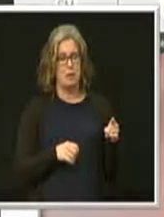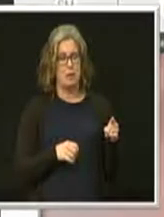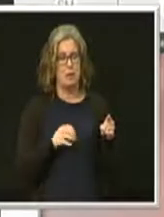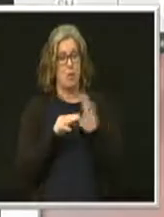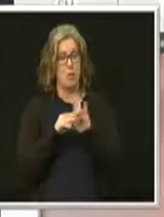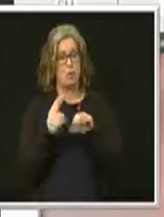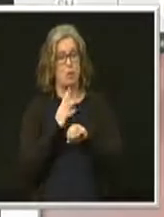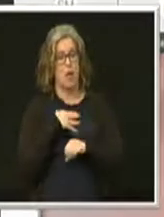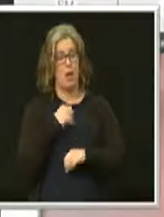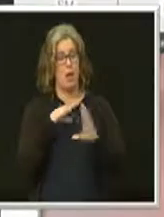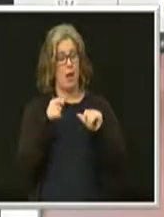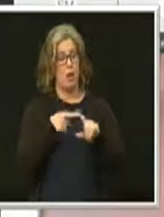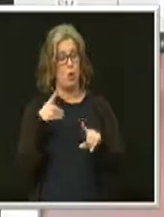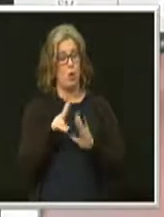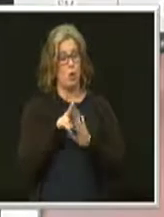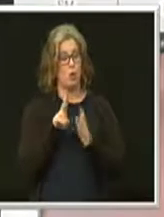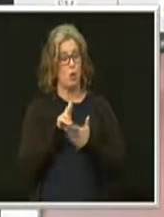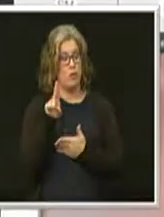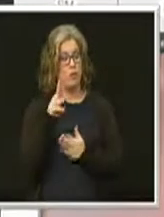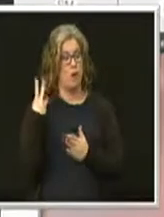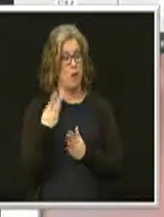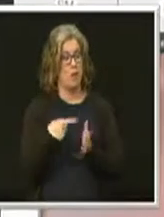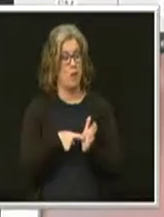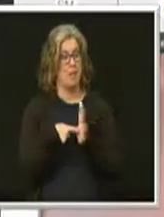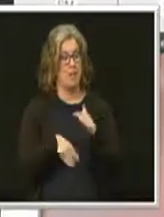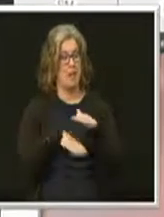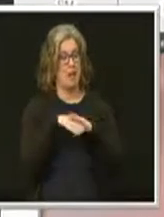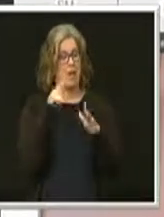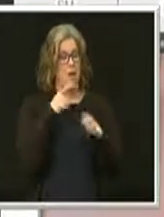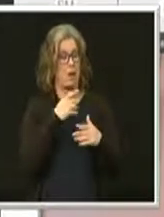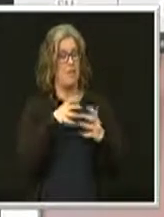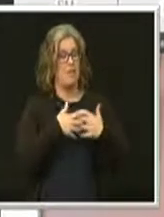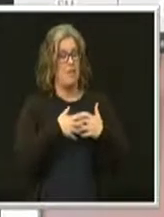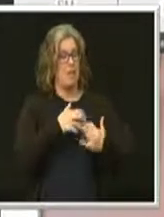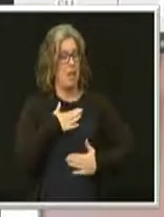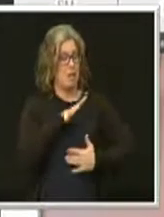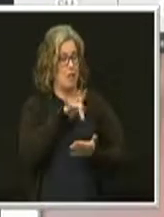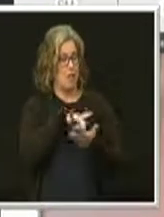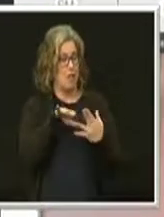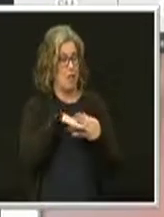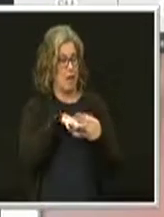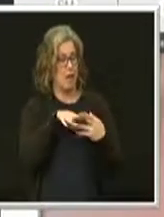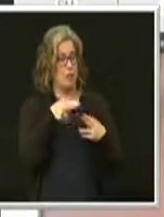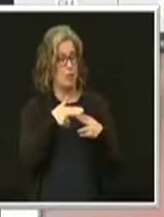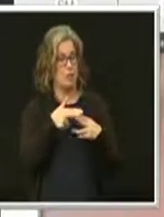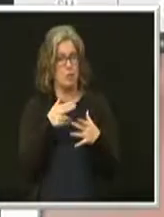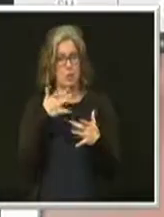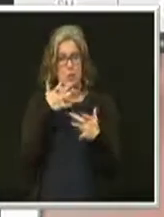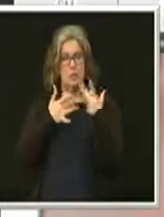White House from the University of Washington show the peak demand for ventilators will peak in the middle of May and predict a shortage